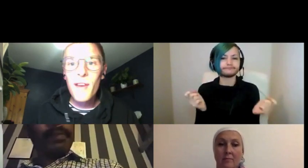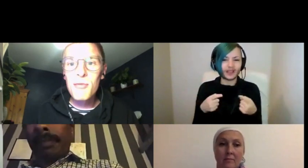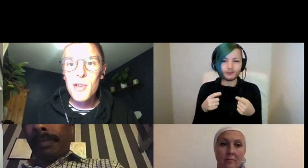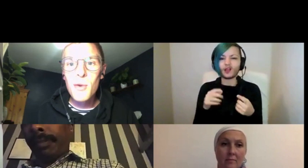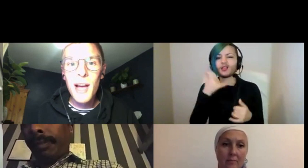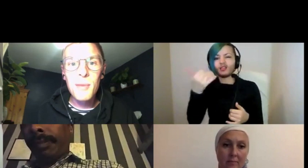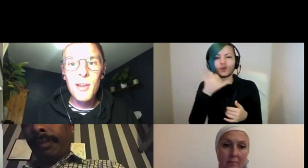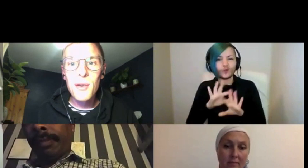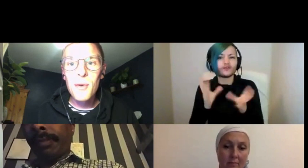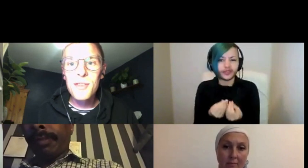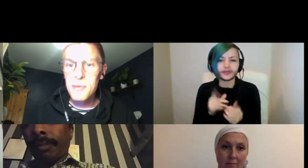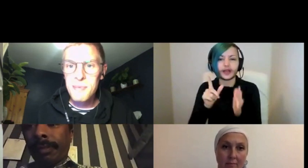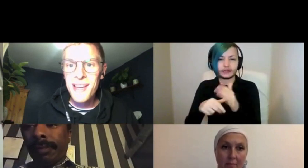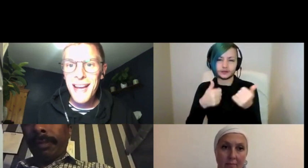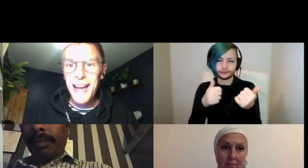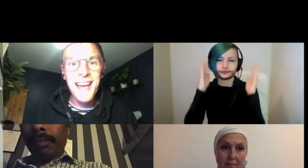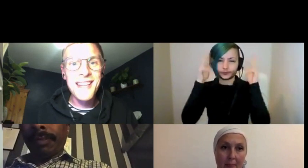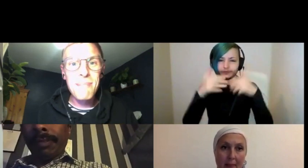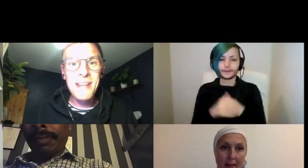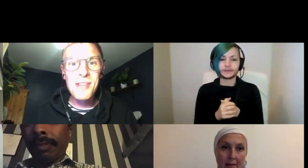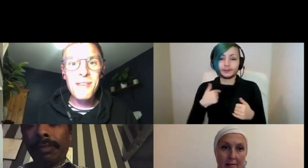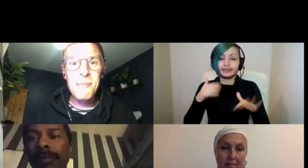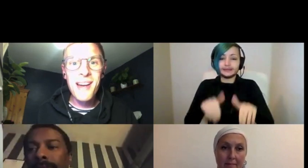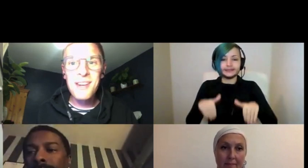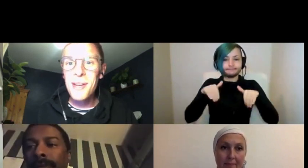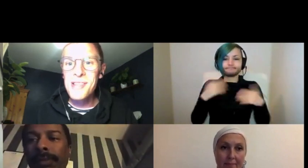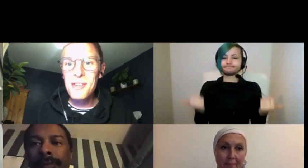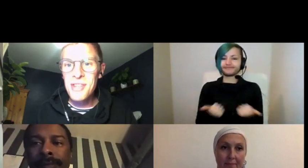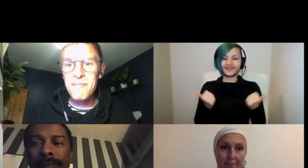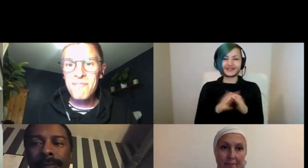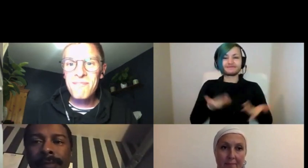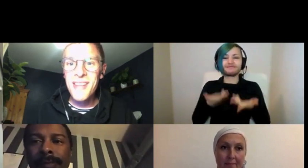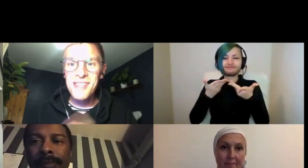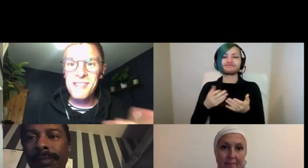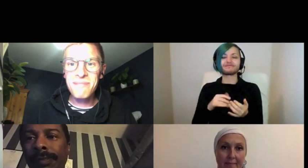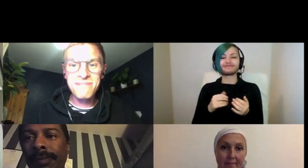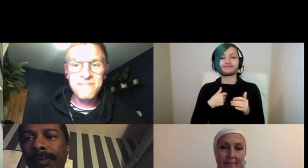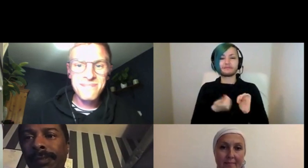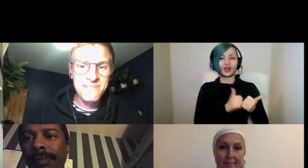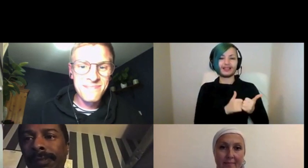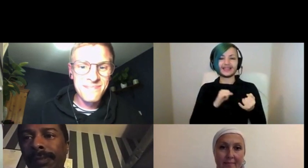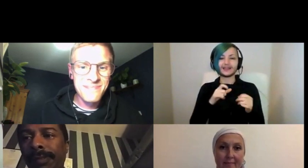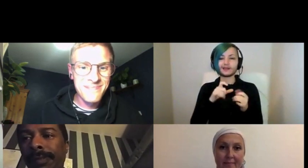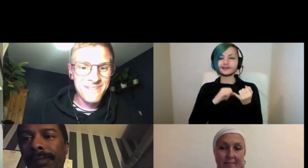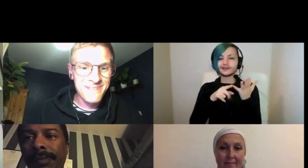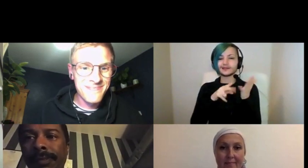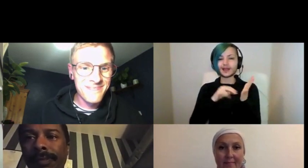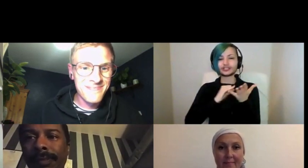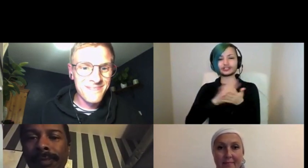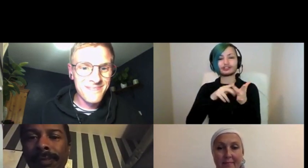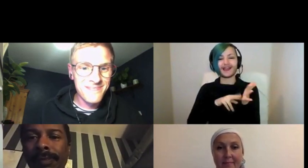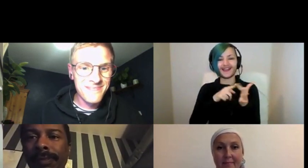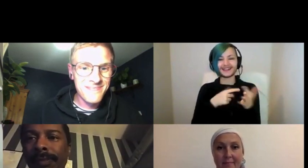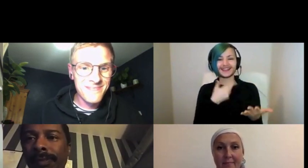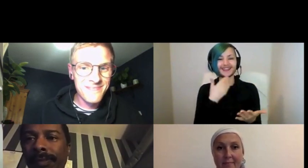without further ado, I'm going to stop speaking and pass over to my colleague Sunshine. Thanks. Oh, thanks, Dave.